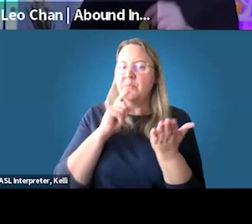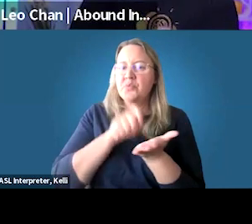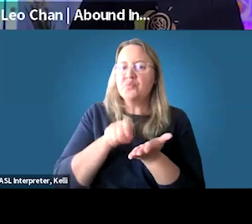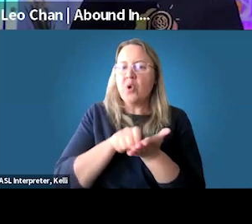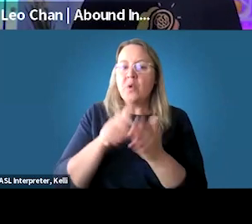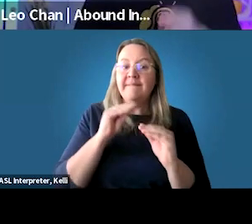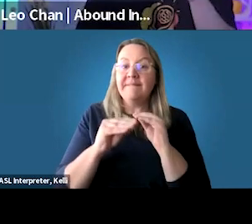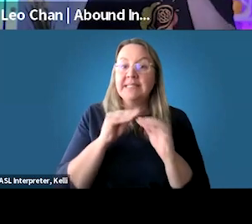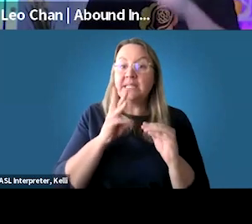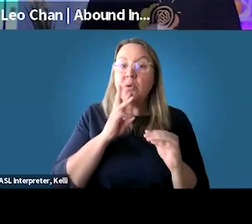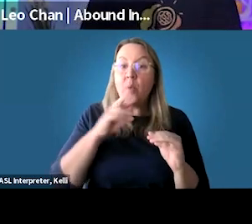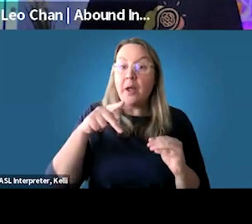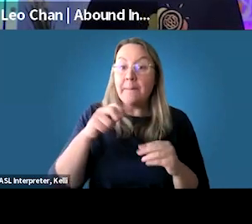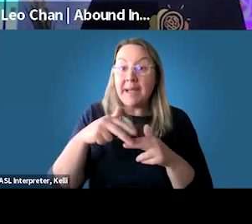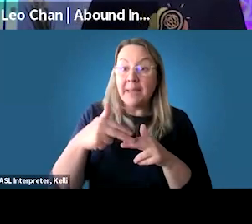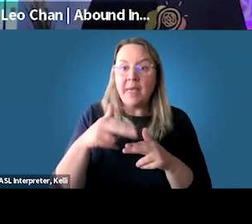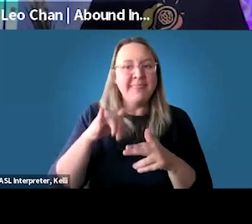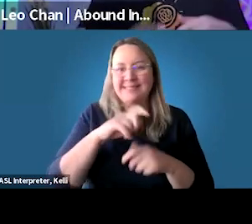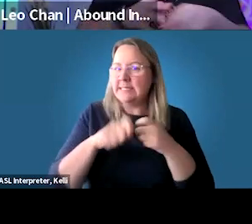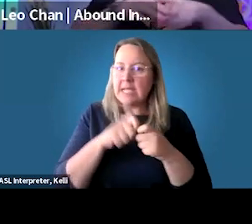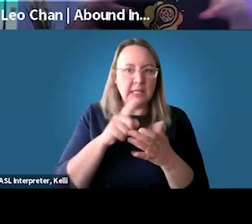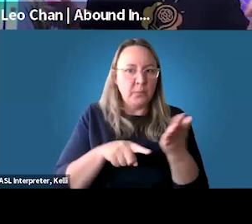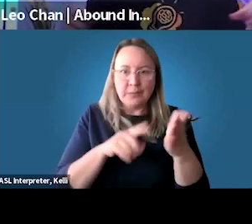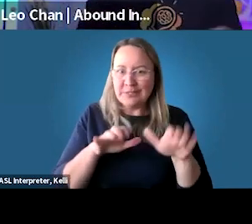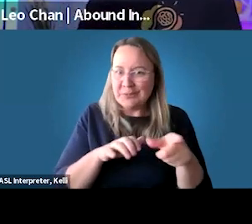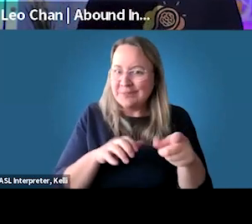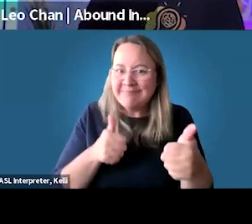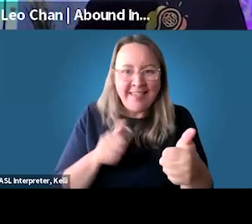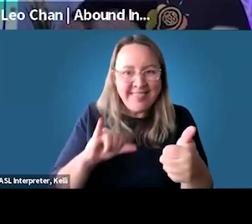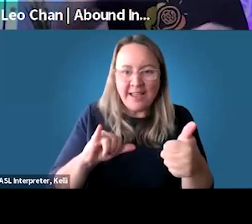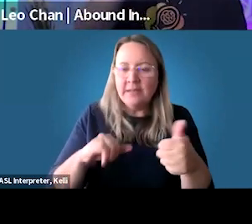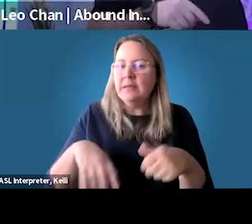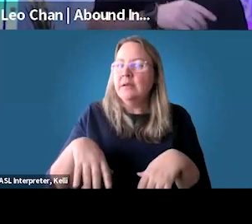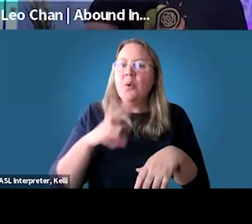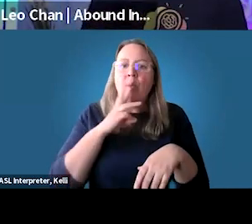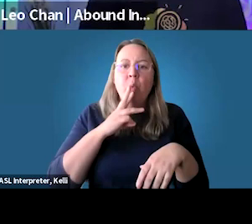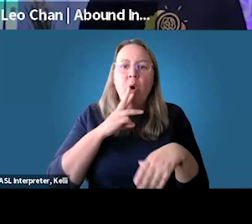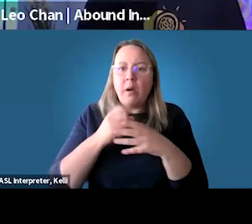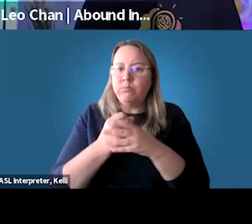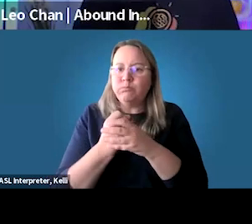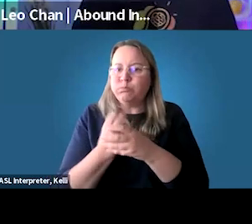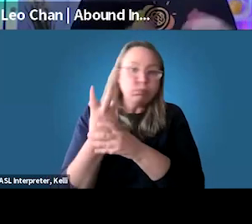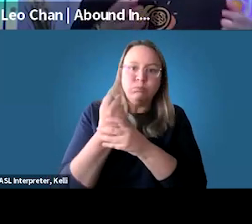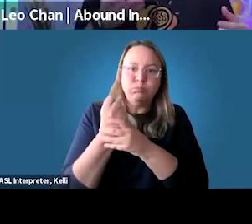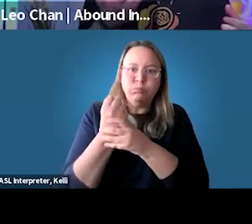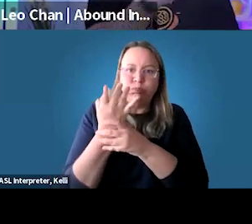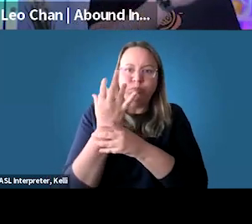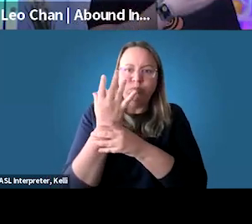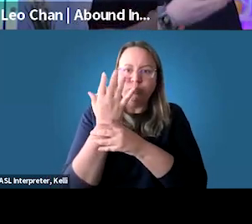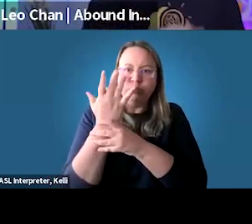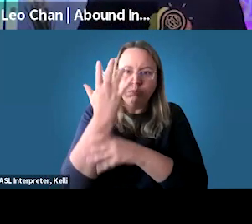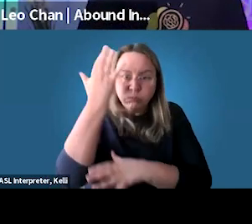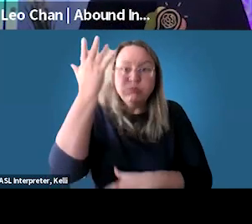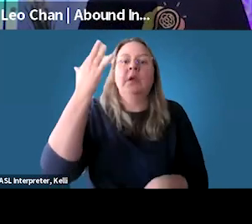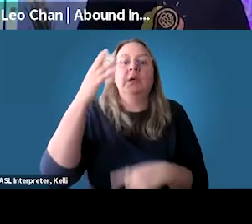think, fixing a water pipe. That's exactly what he was doing in there. They had a water pipe burst. This individual jumped in there. That's why they dug